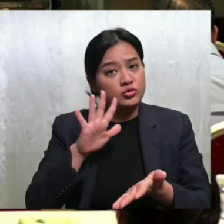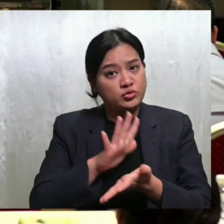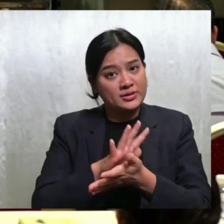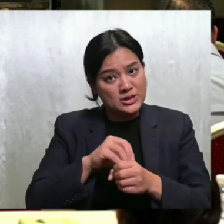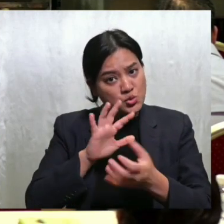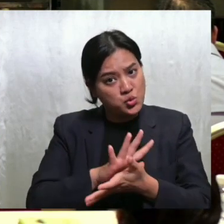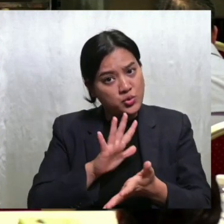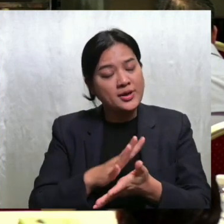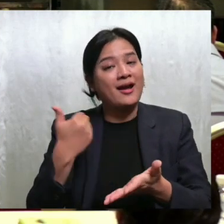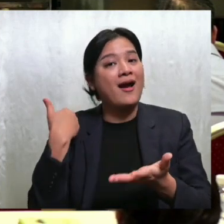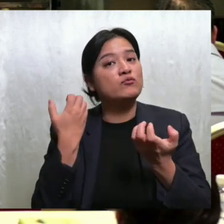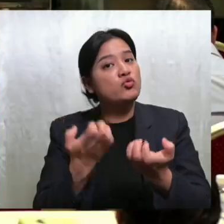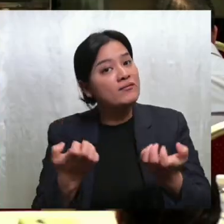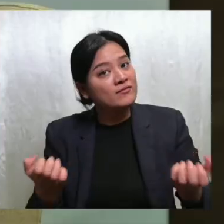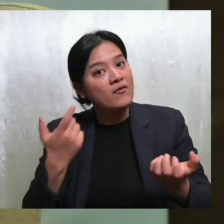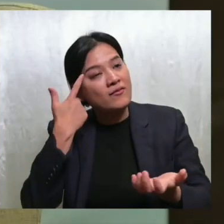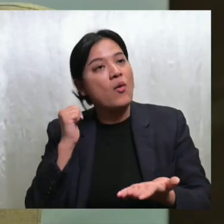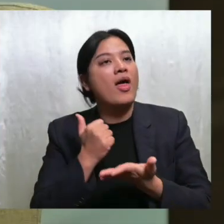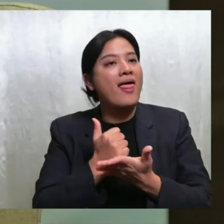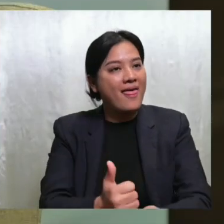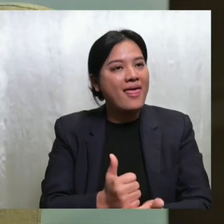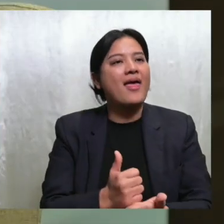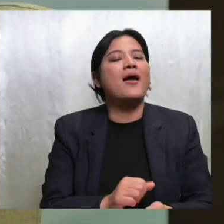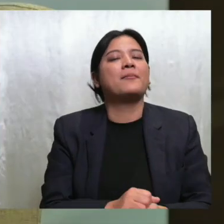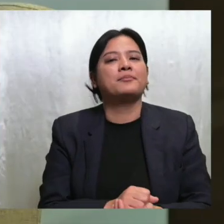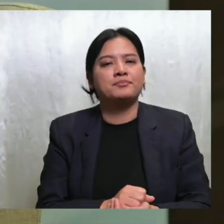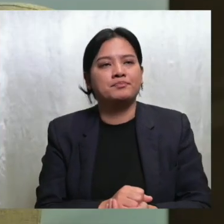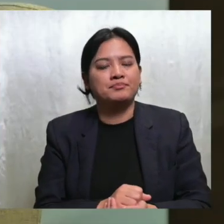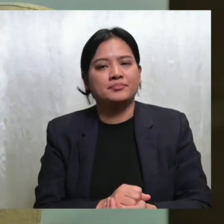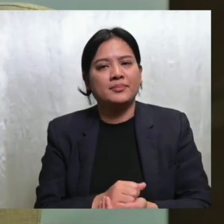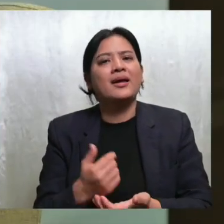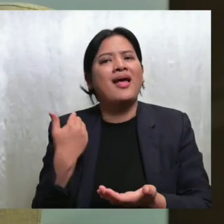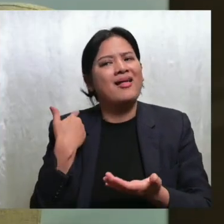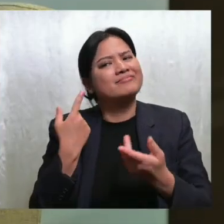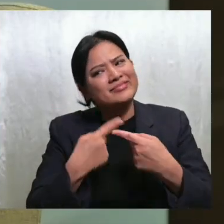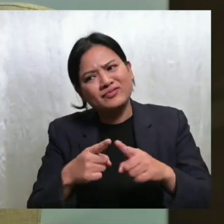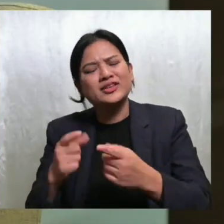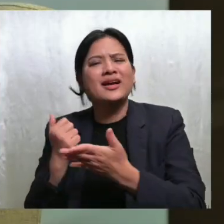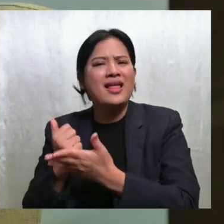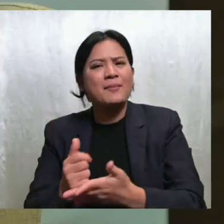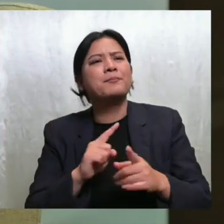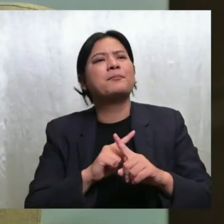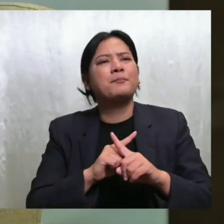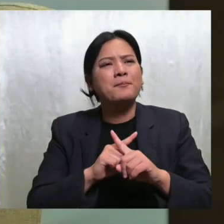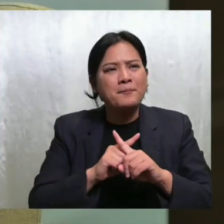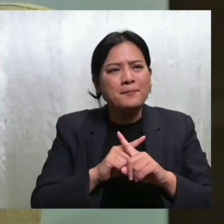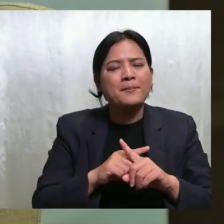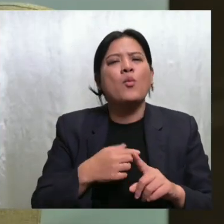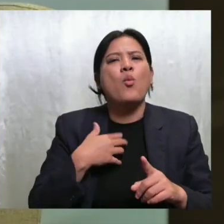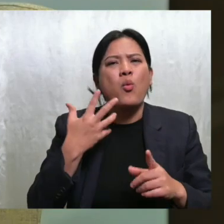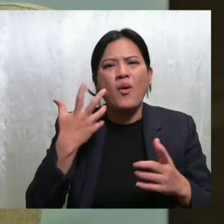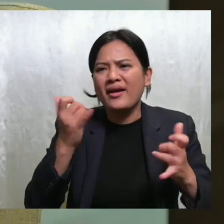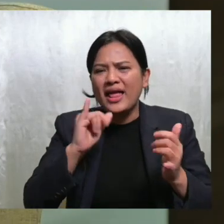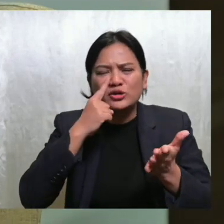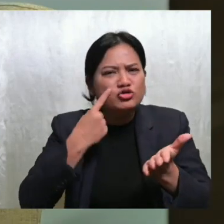document or not. But beyond that, if I were an instructor or a teacher, I would ask questions that are not like